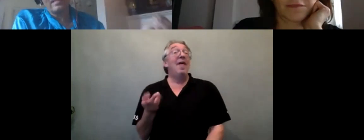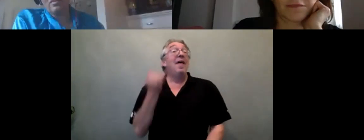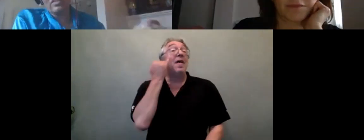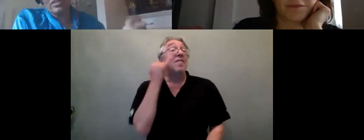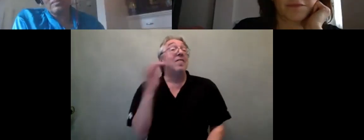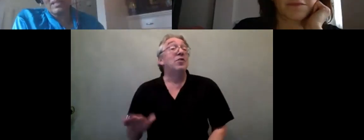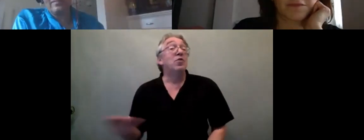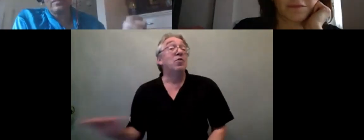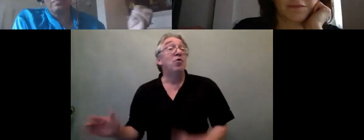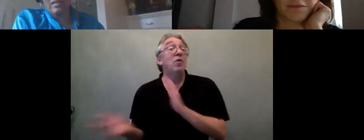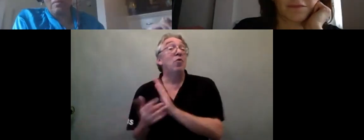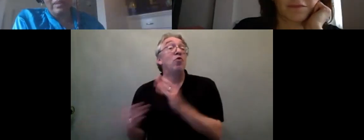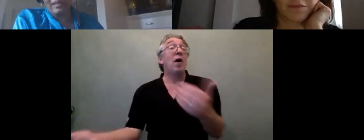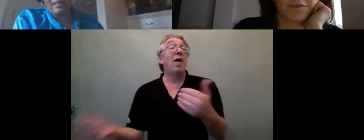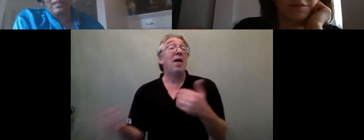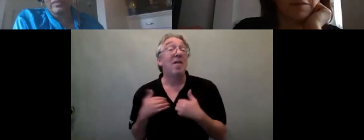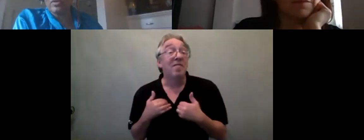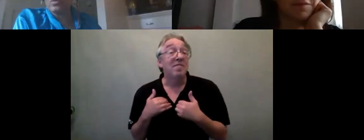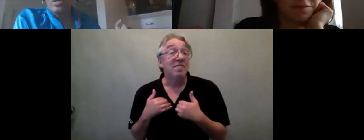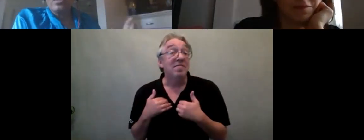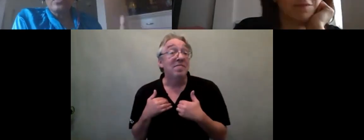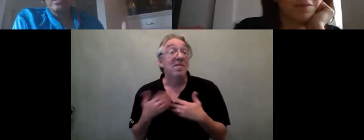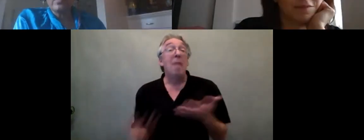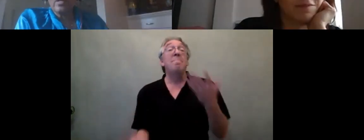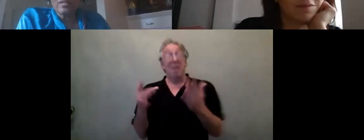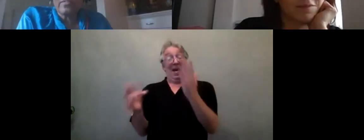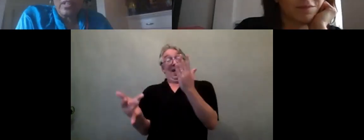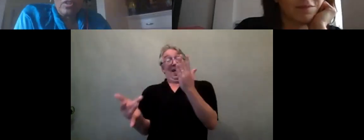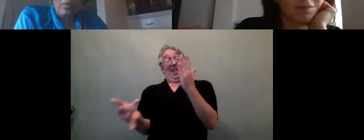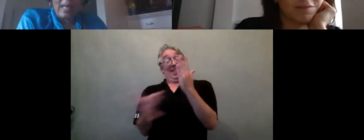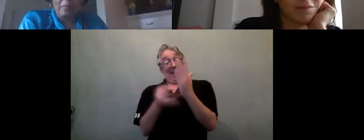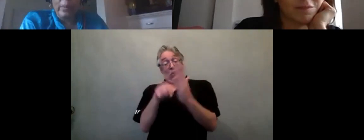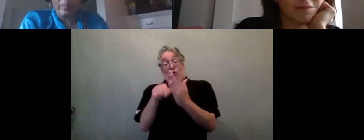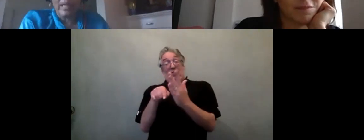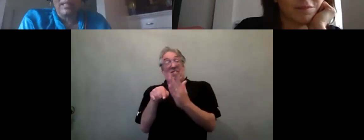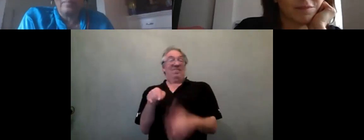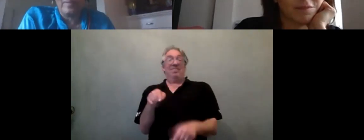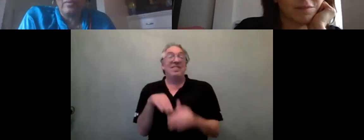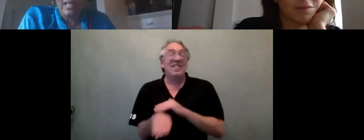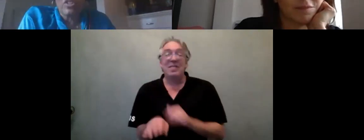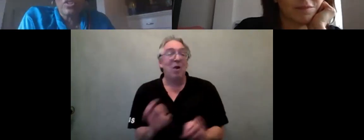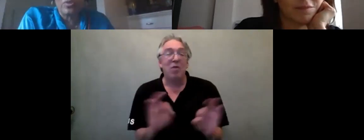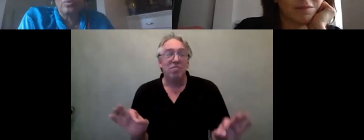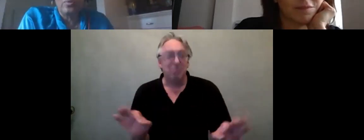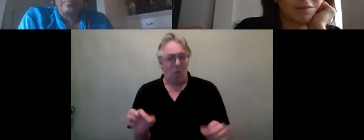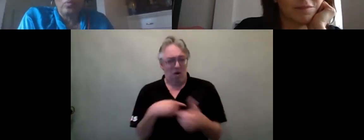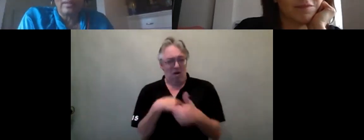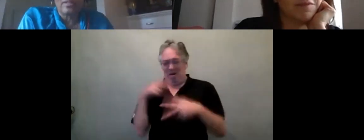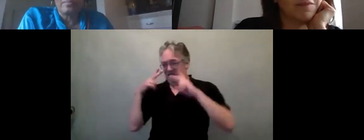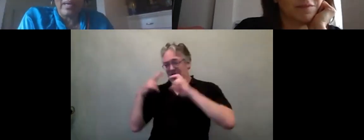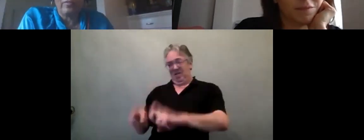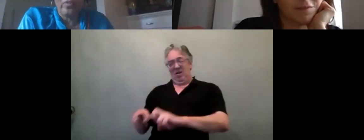the technologies themselves may not be accessible. So there were lots of issues that we picked up in relation to